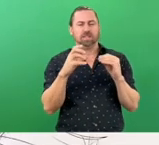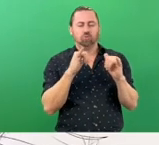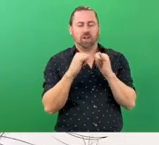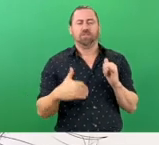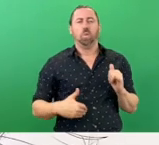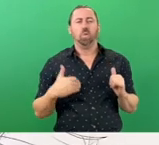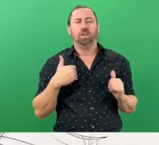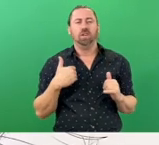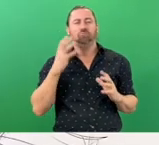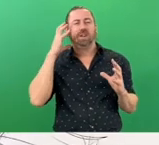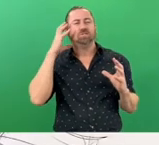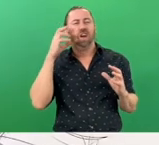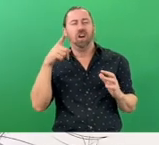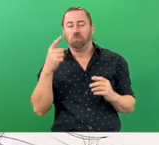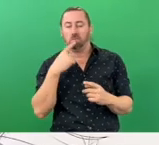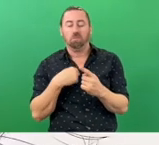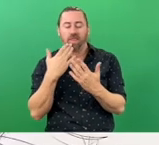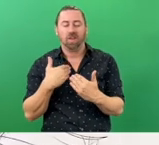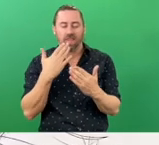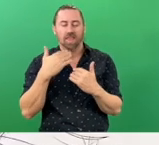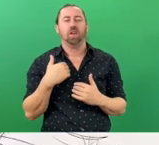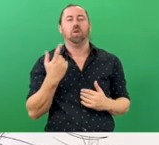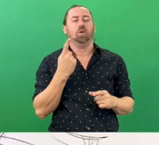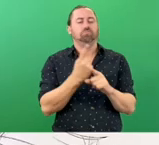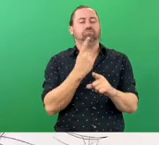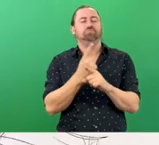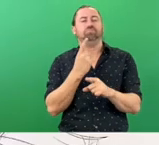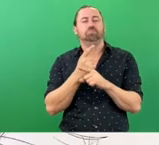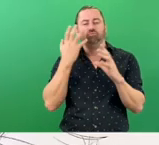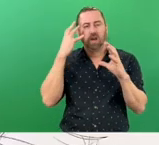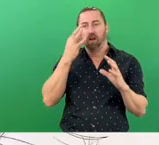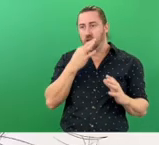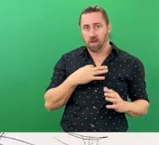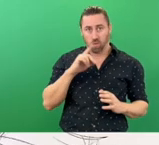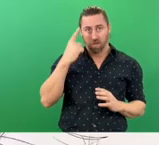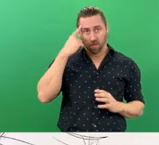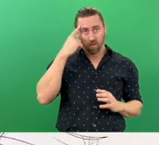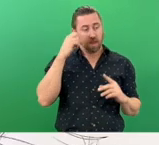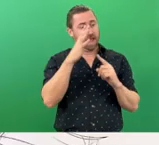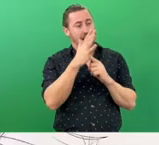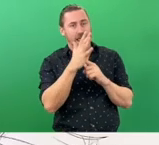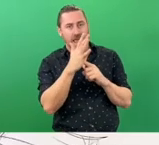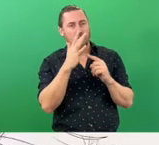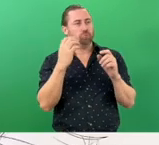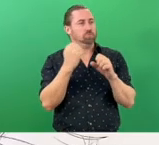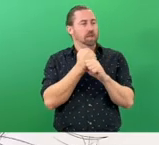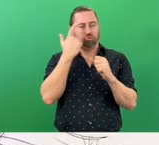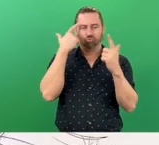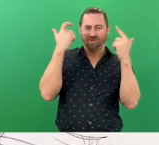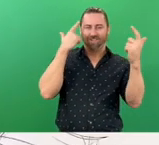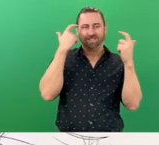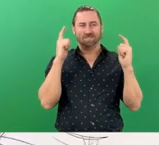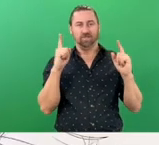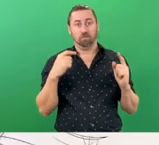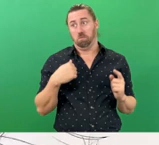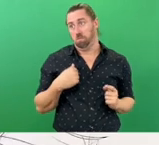ABC Radio this morning. But the presenter on the radio program asked me what I thought the key to creativity was, and I said,